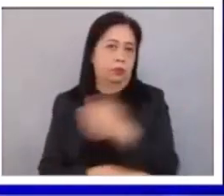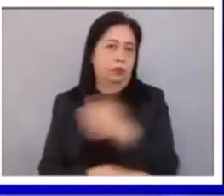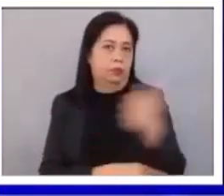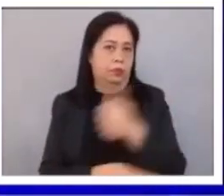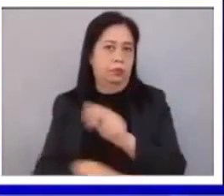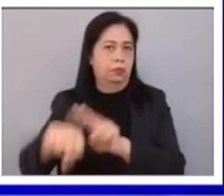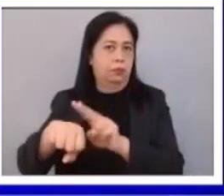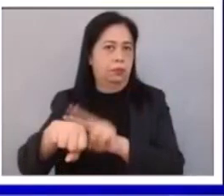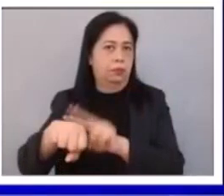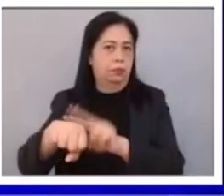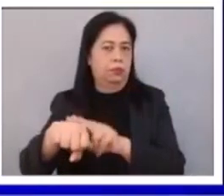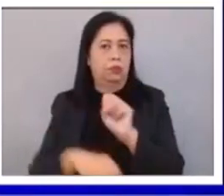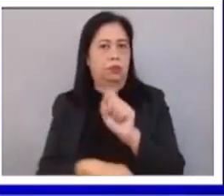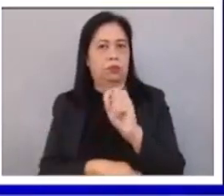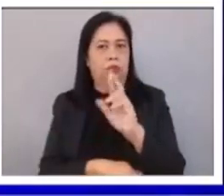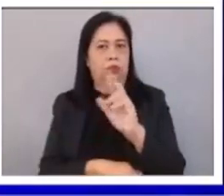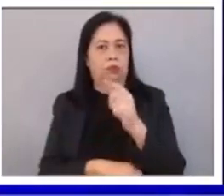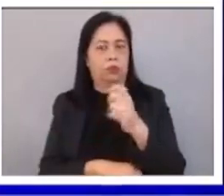dagdag na